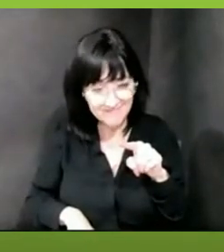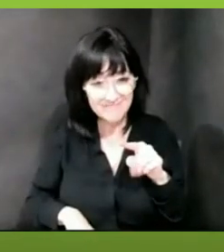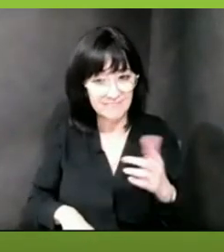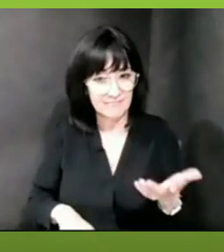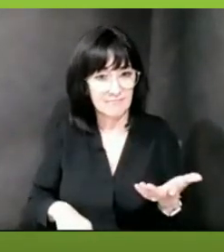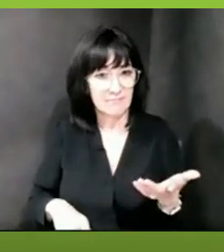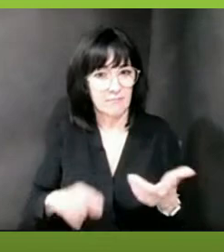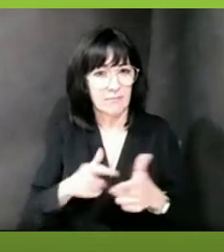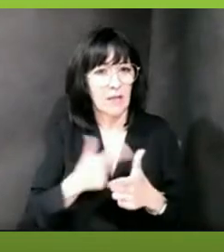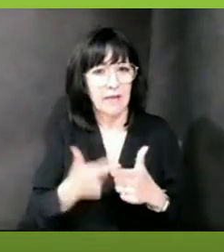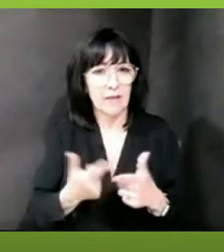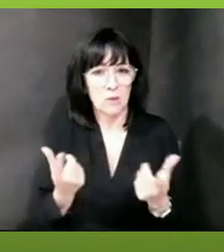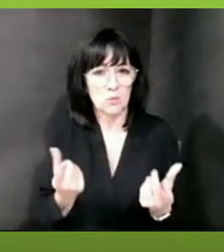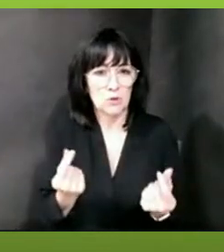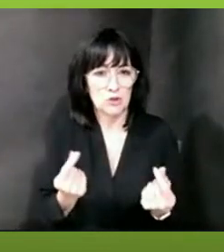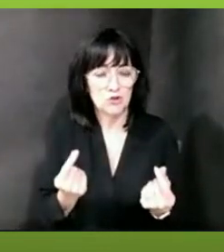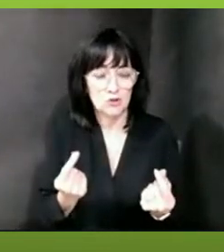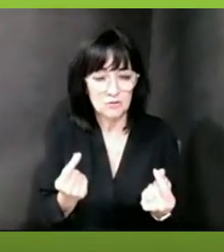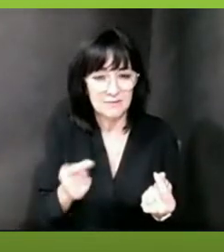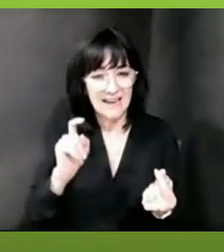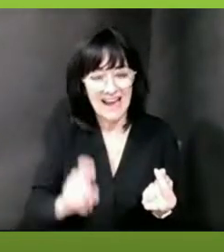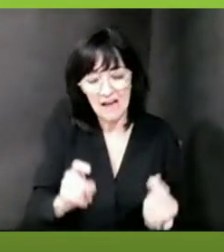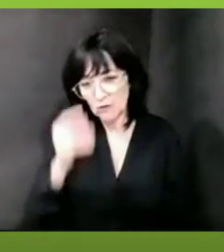box for families.